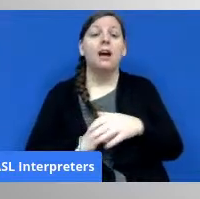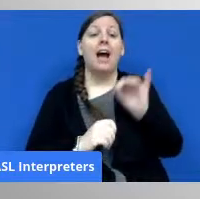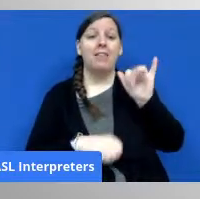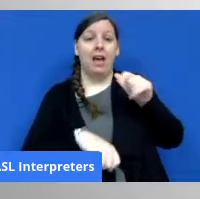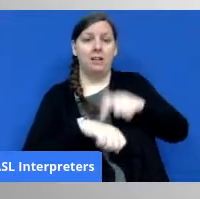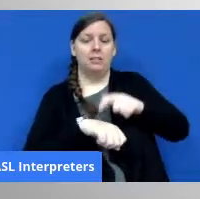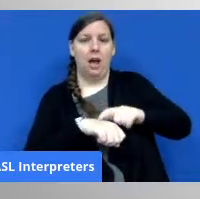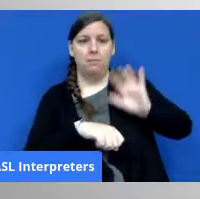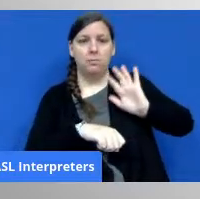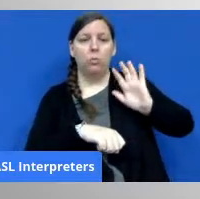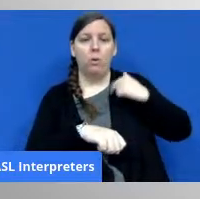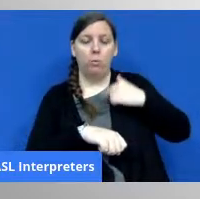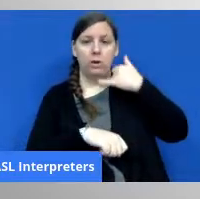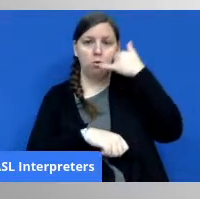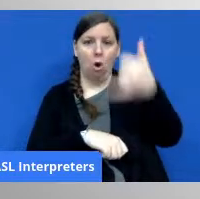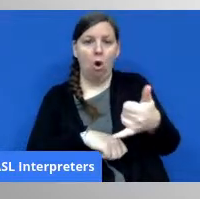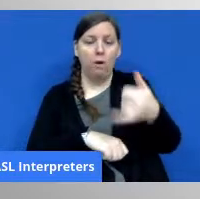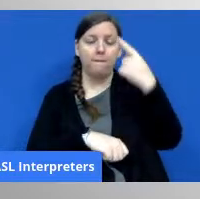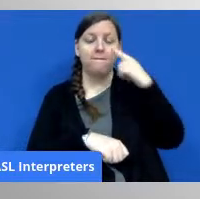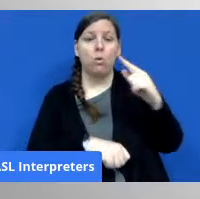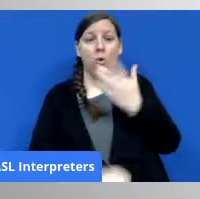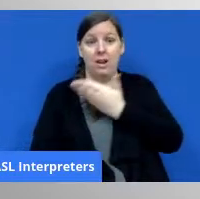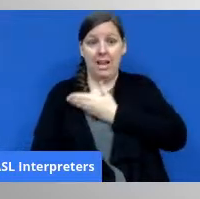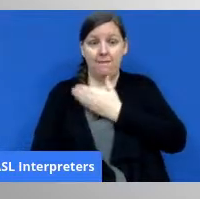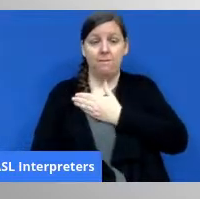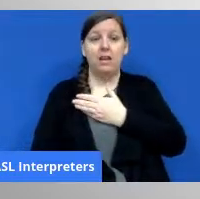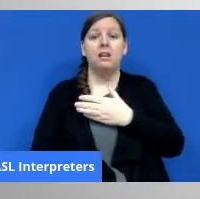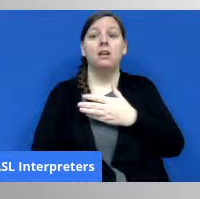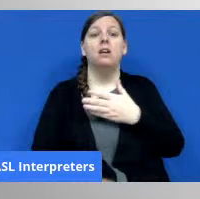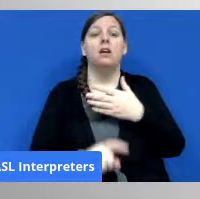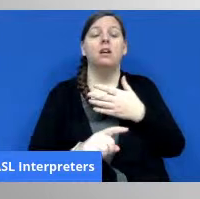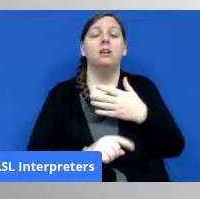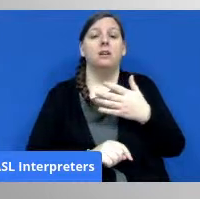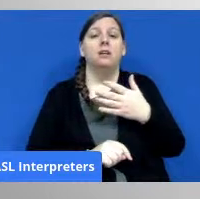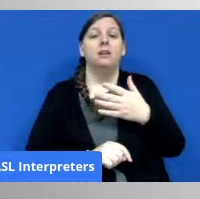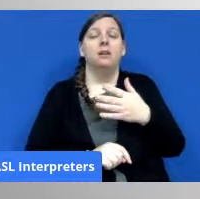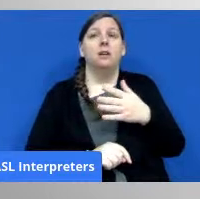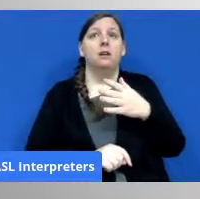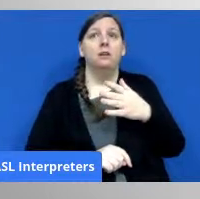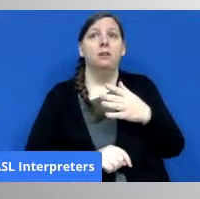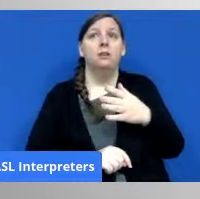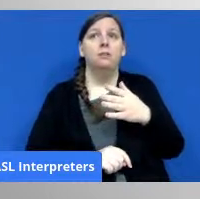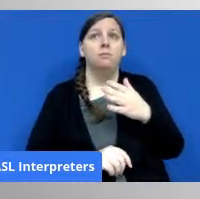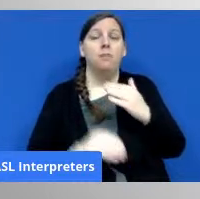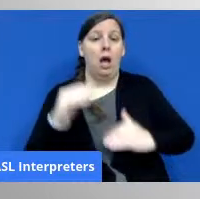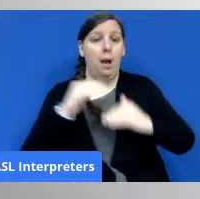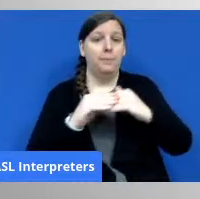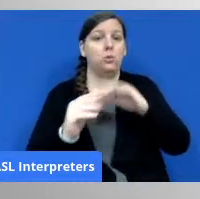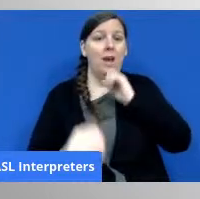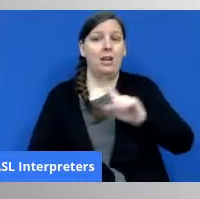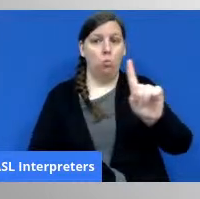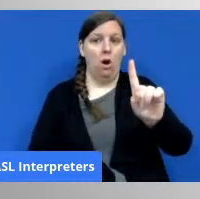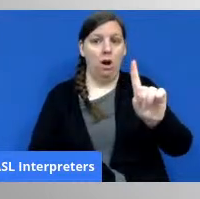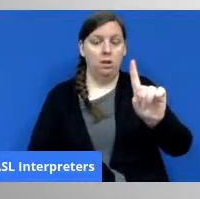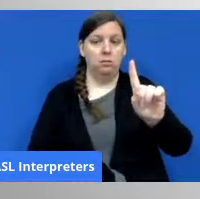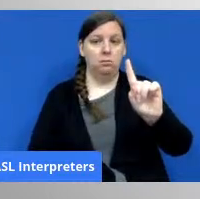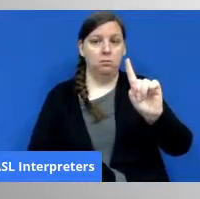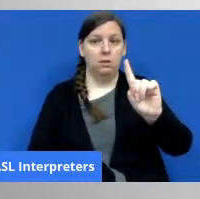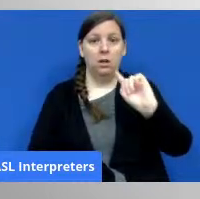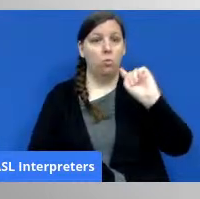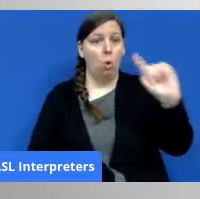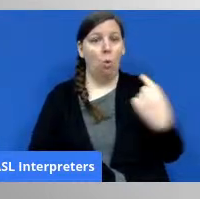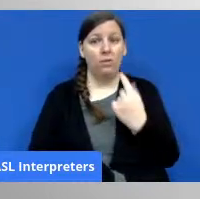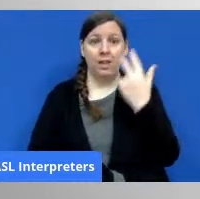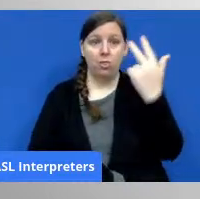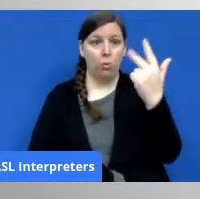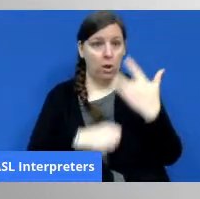to 12 months, we only found that 3 centers actually had any openings at all in that age category. And if